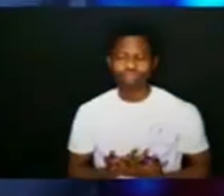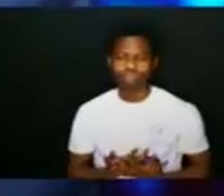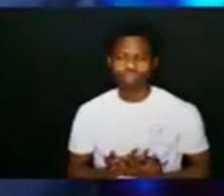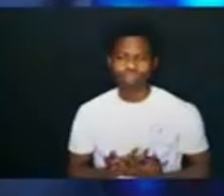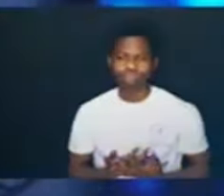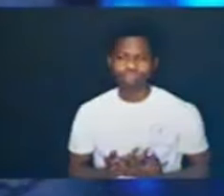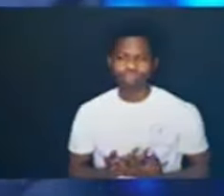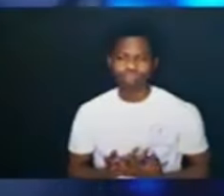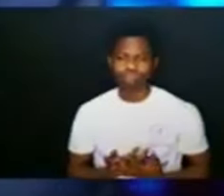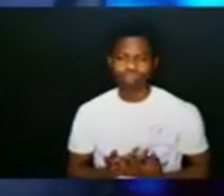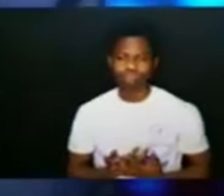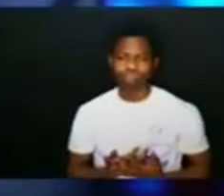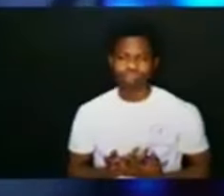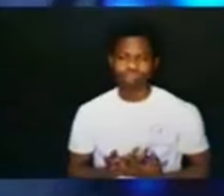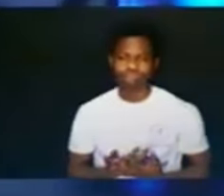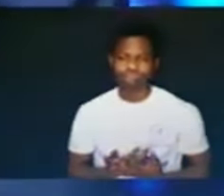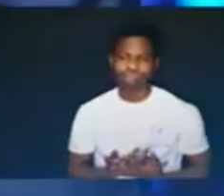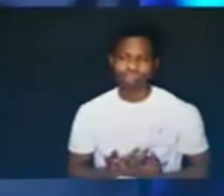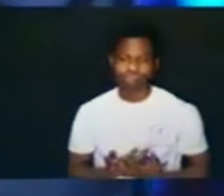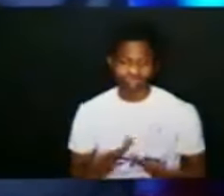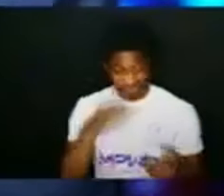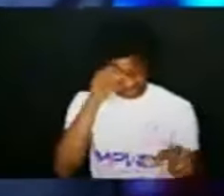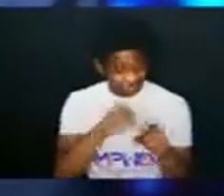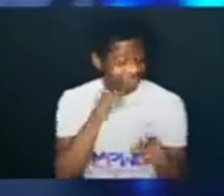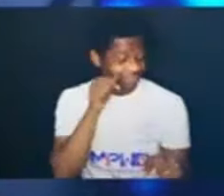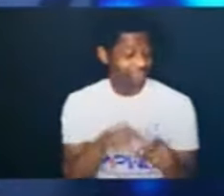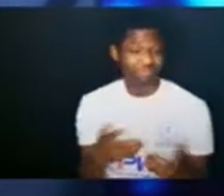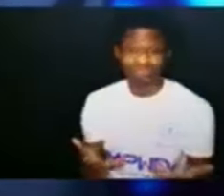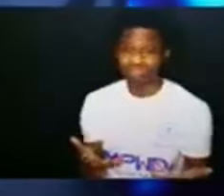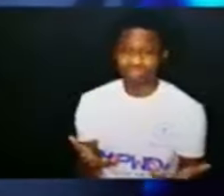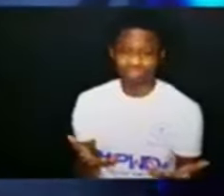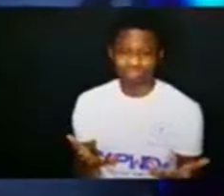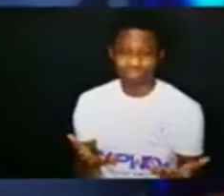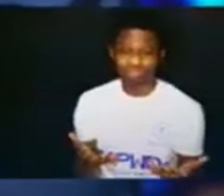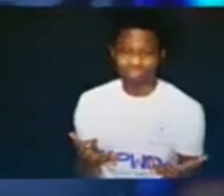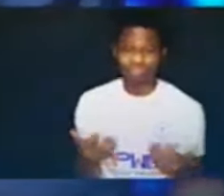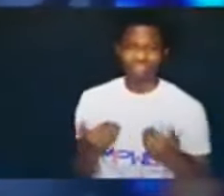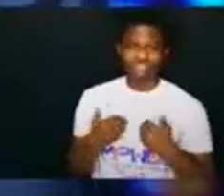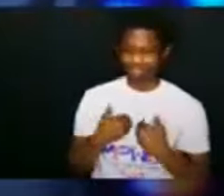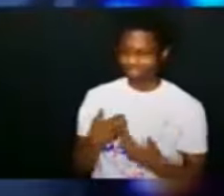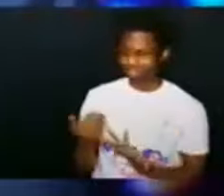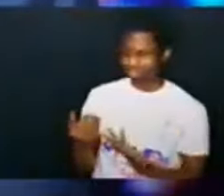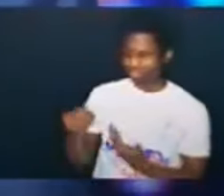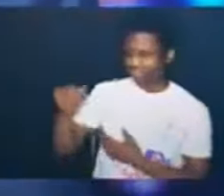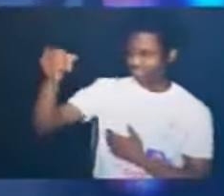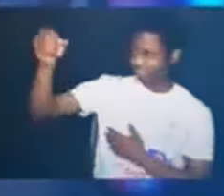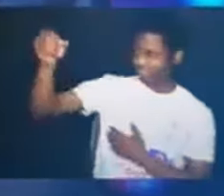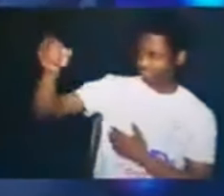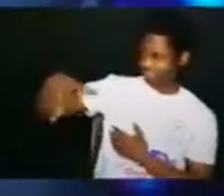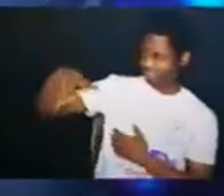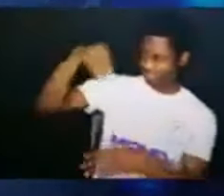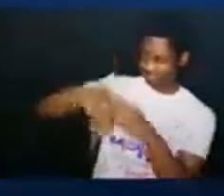die no, na ebeye mfasodike siye edia mao. See, brothers and sisters, adofonum, there is a light in every